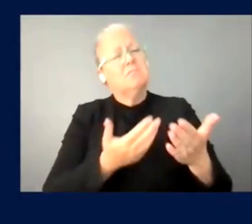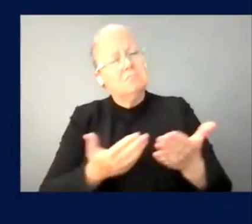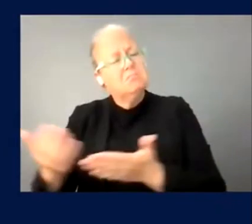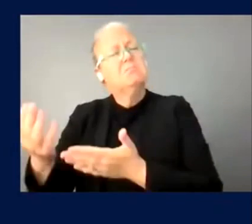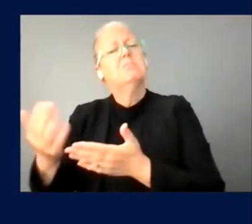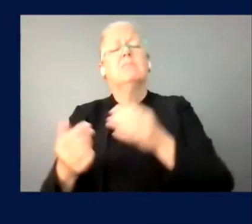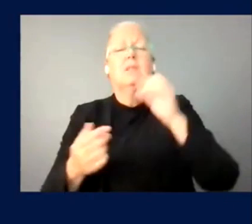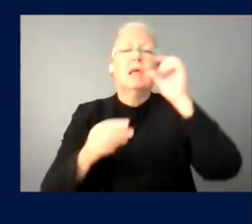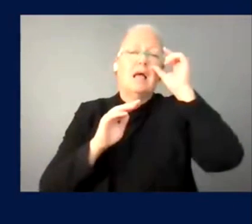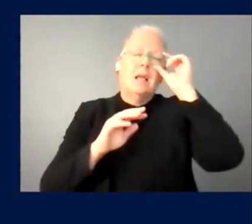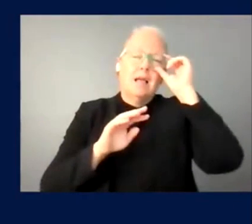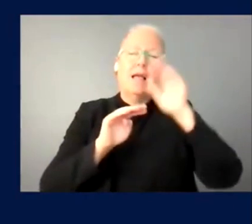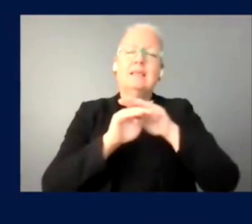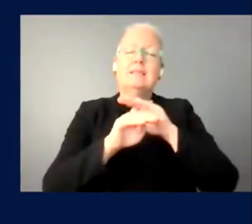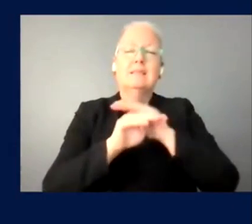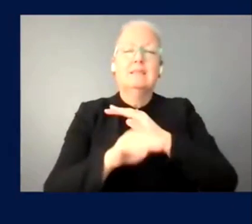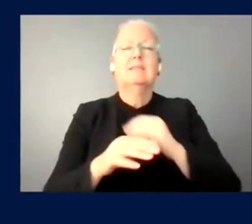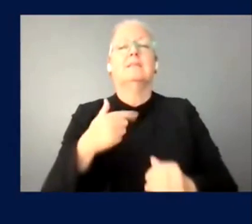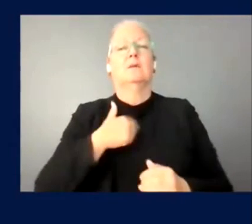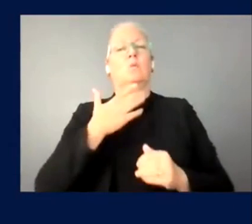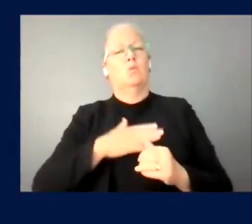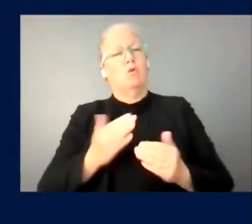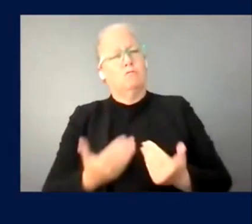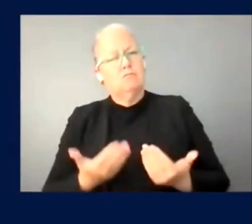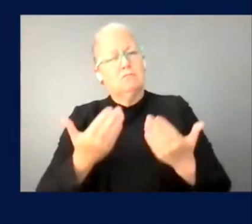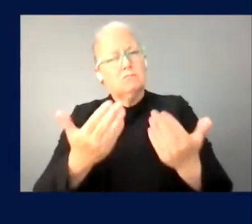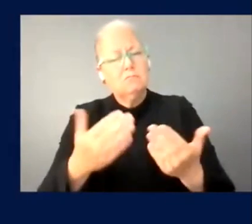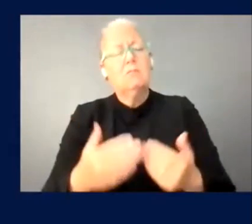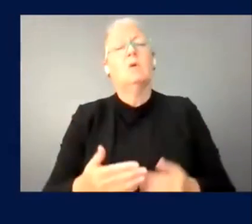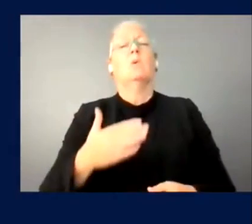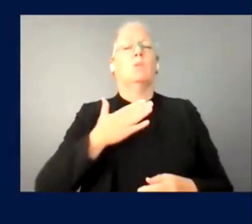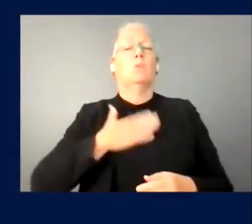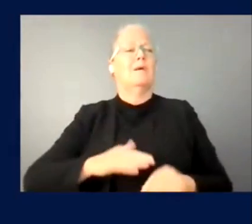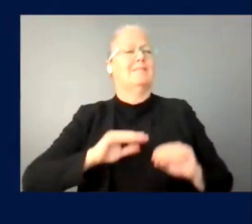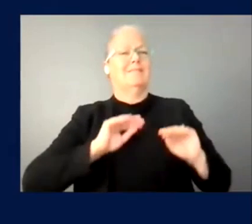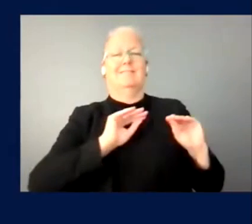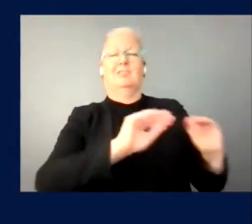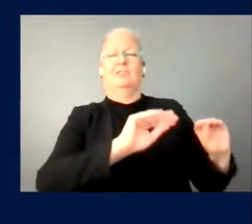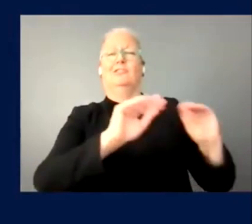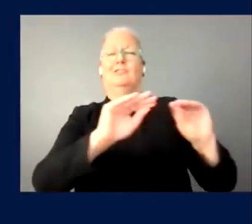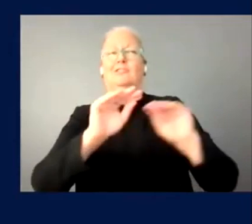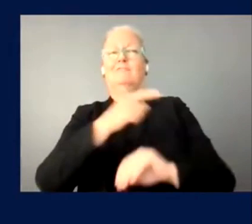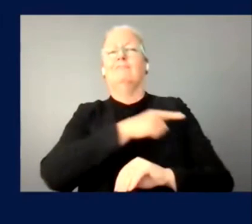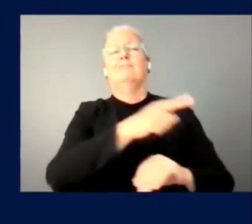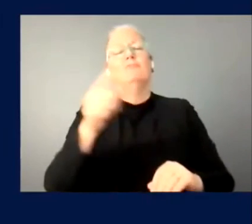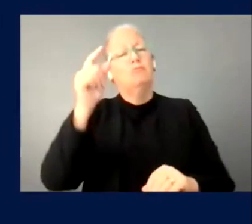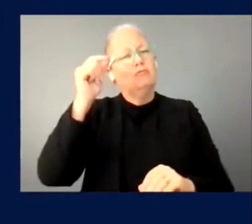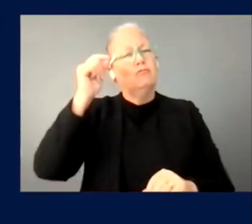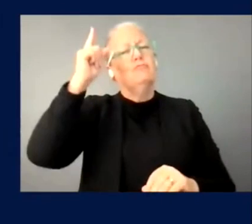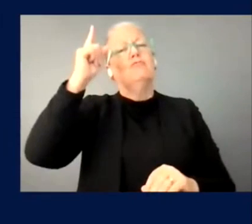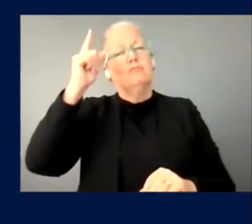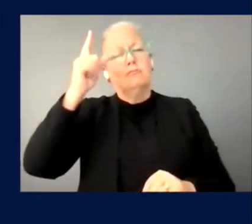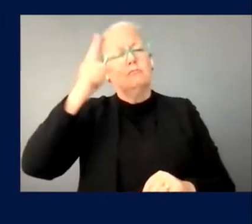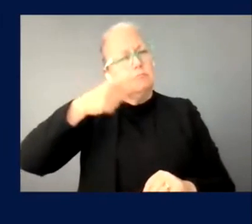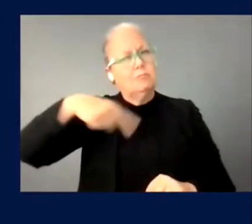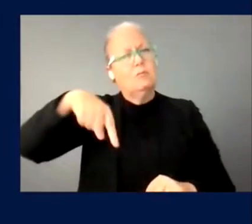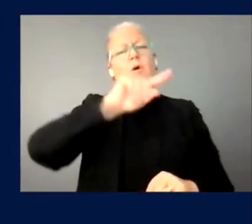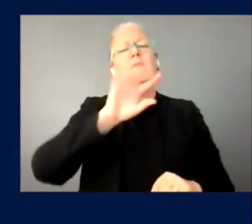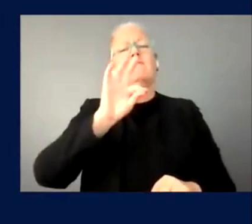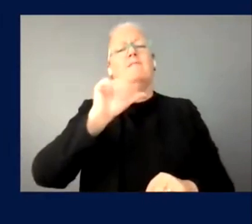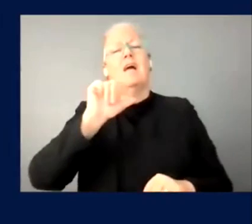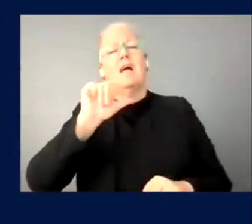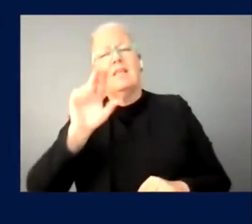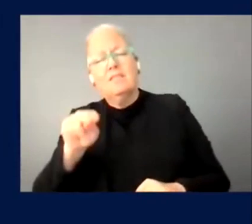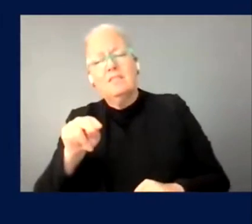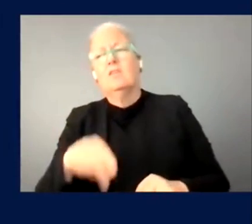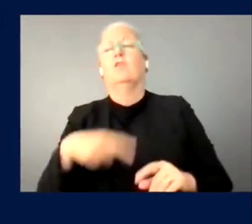recommend and ensure that education is given to other fans, but also stadium staff and stewards, who are quite often